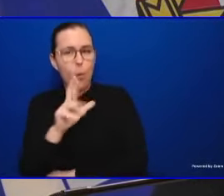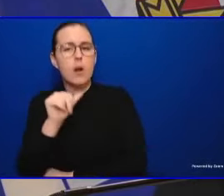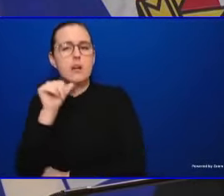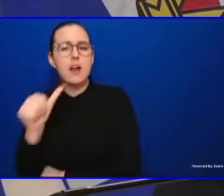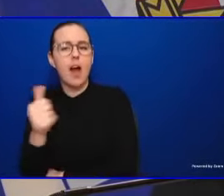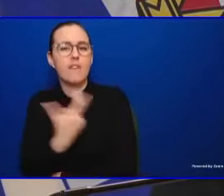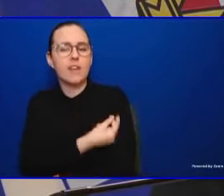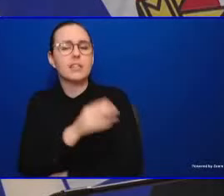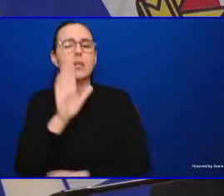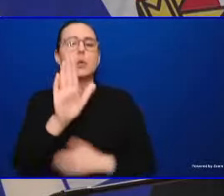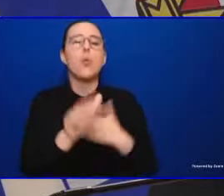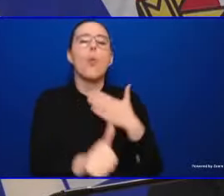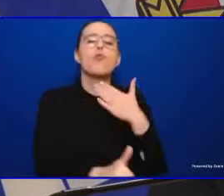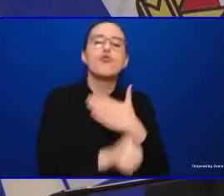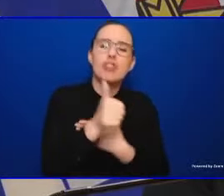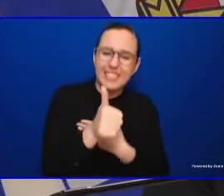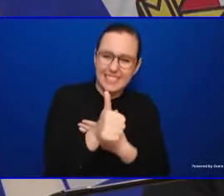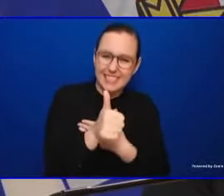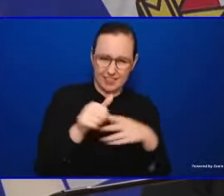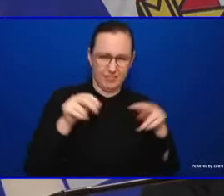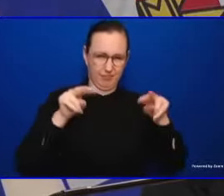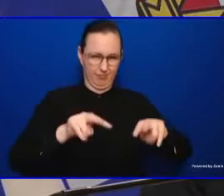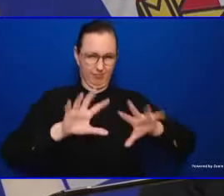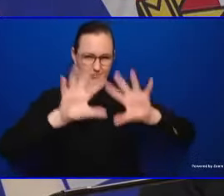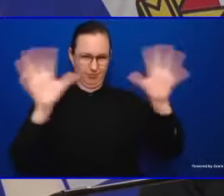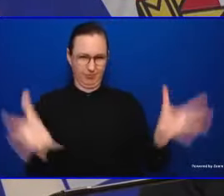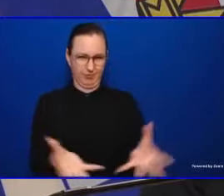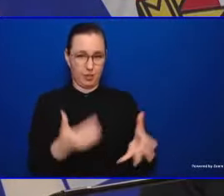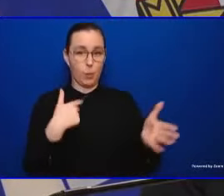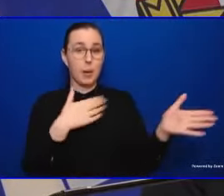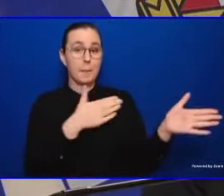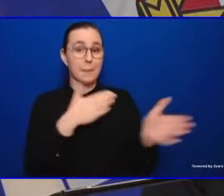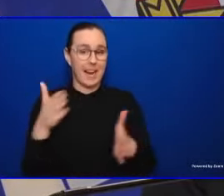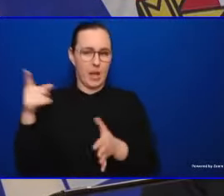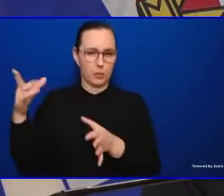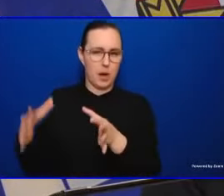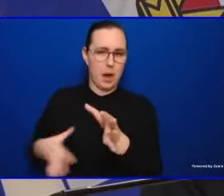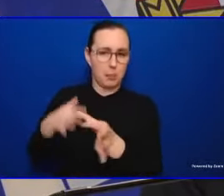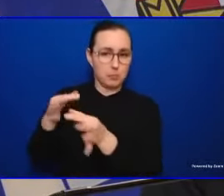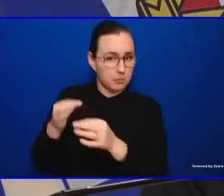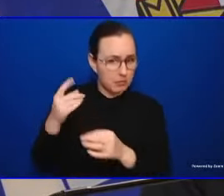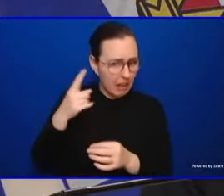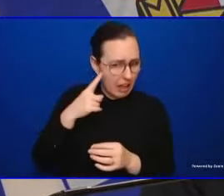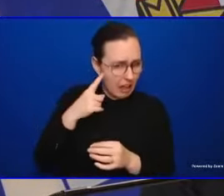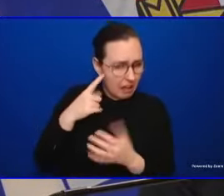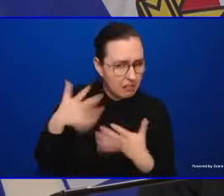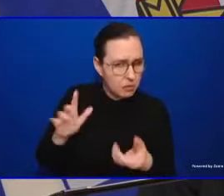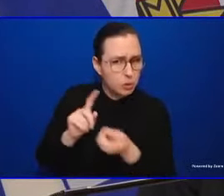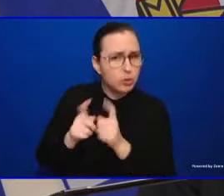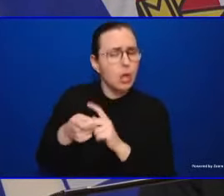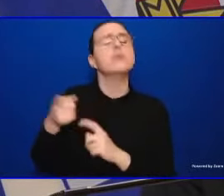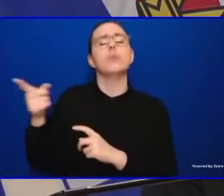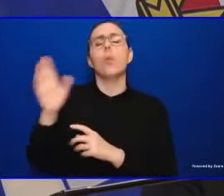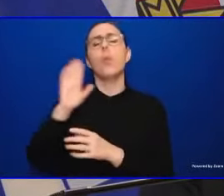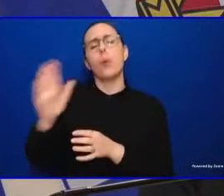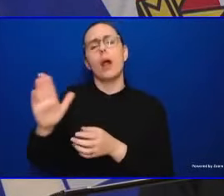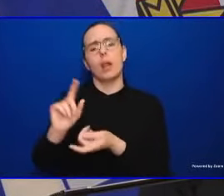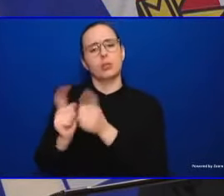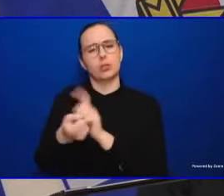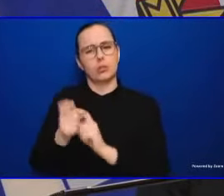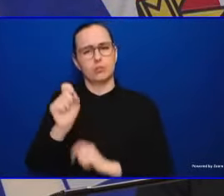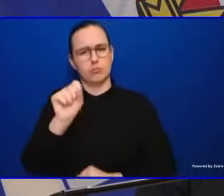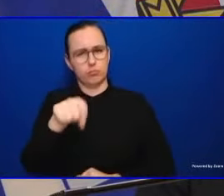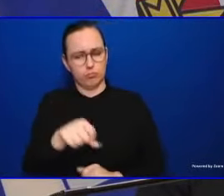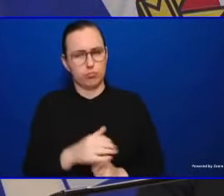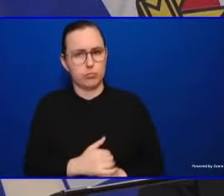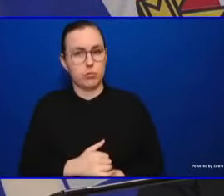of updating that, but I thought it had been changed. But really, it right now, with the type of illness we're seeing and with